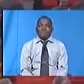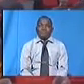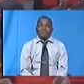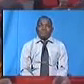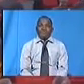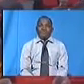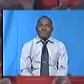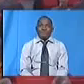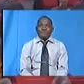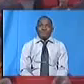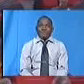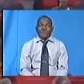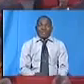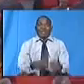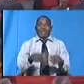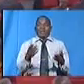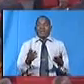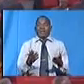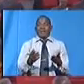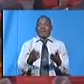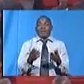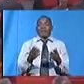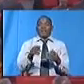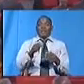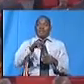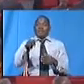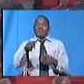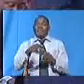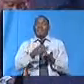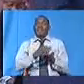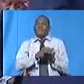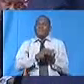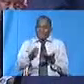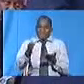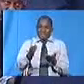Shouldn't failure to take those steps have consequences